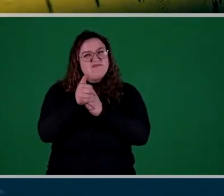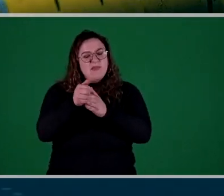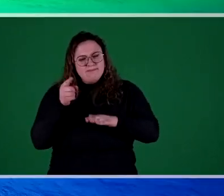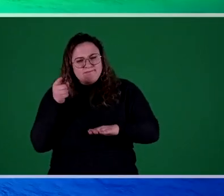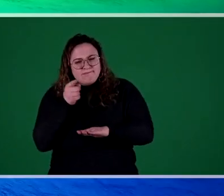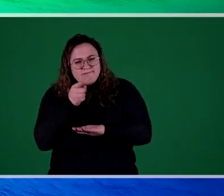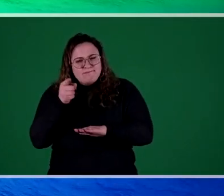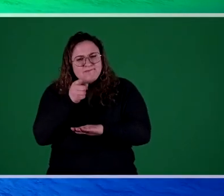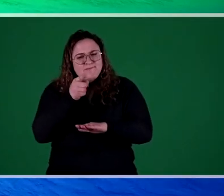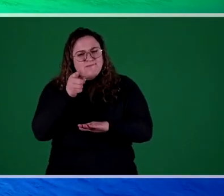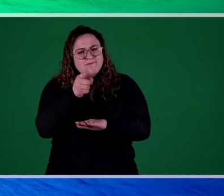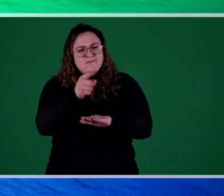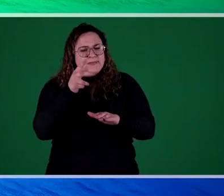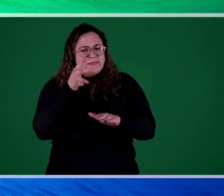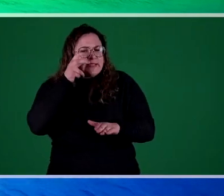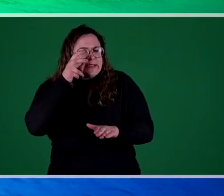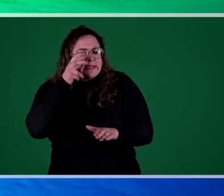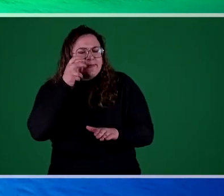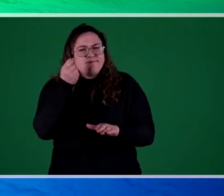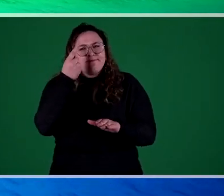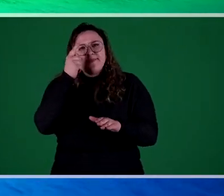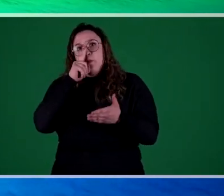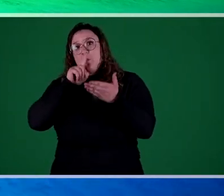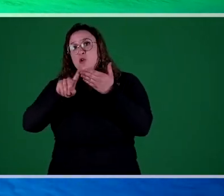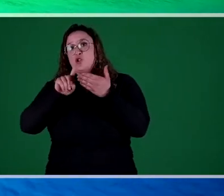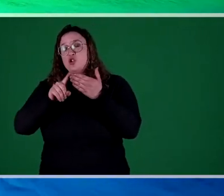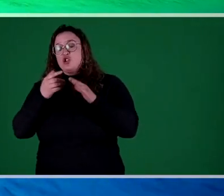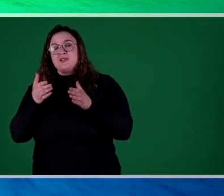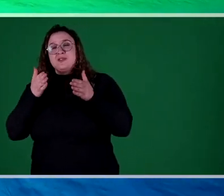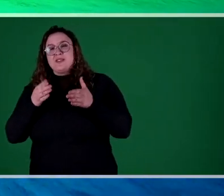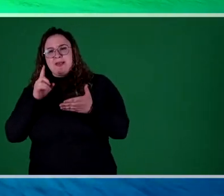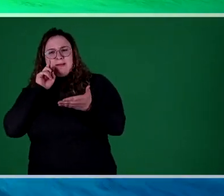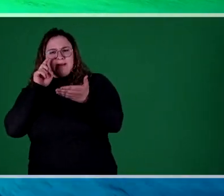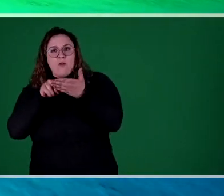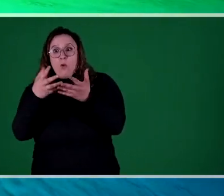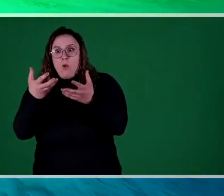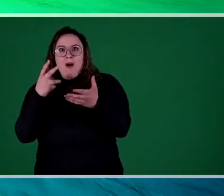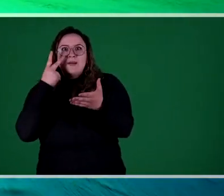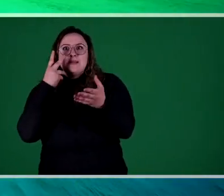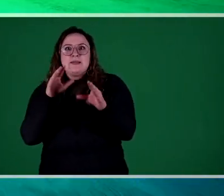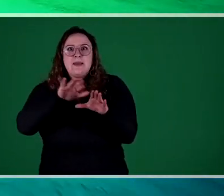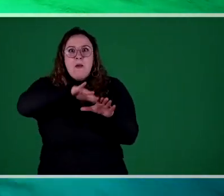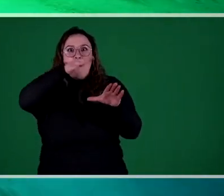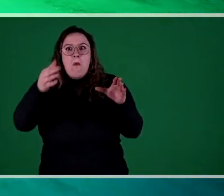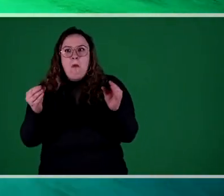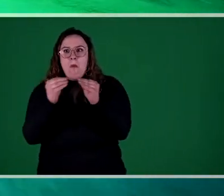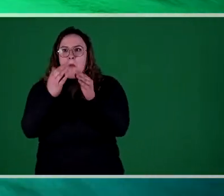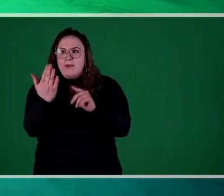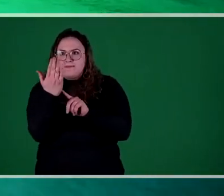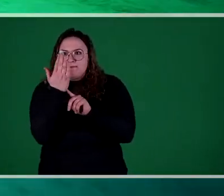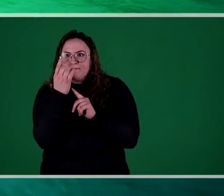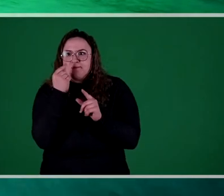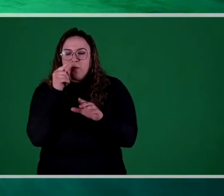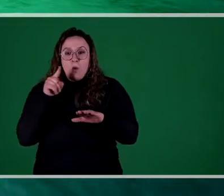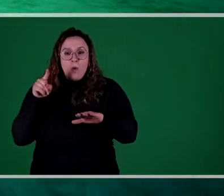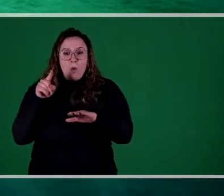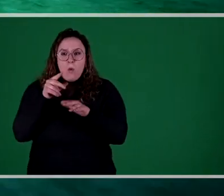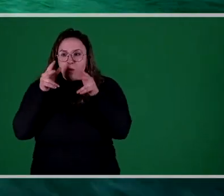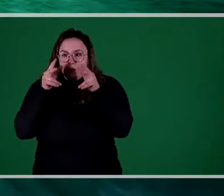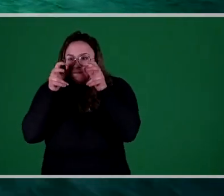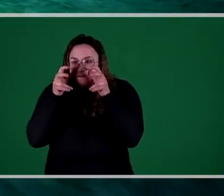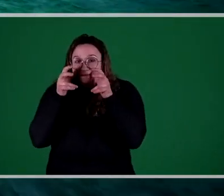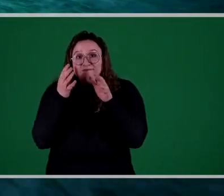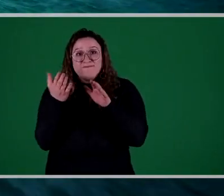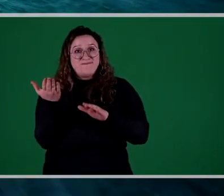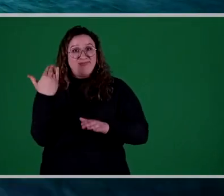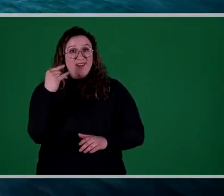seafloor allow researchers to target areas of interest. In 2013, MBARI and NOAA scientists